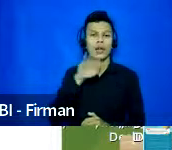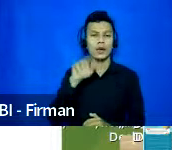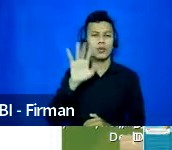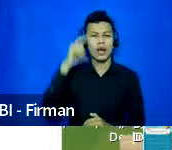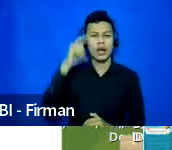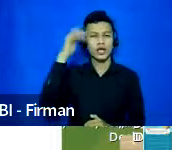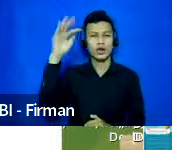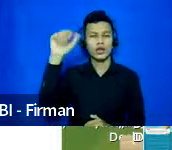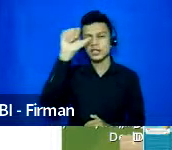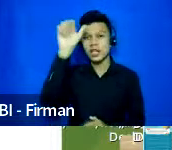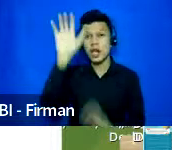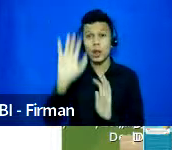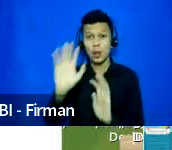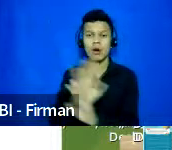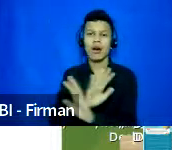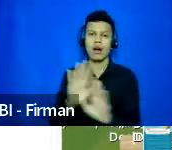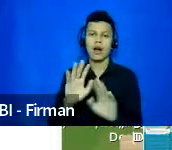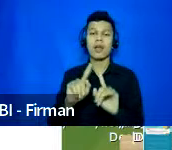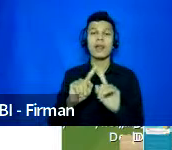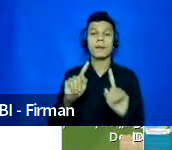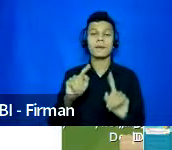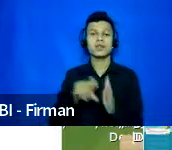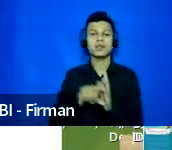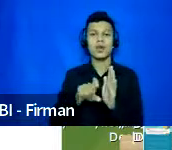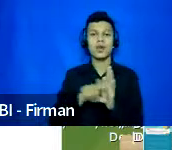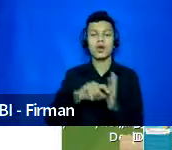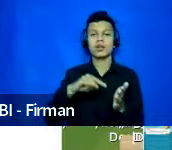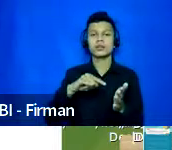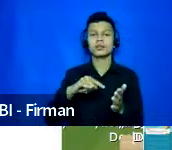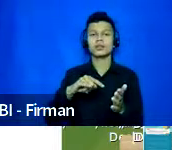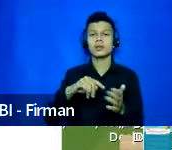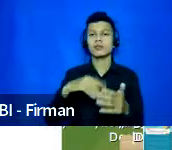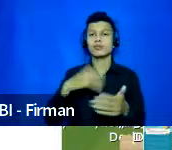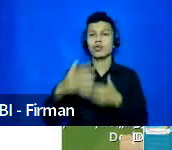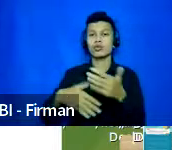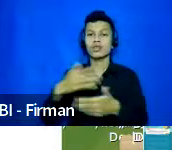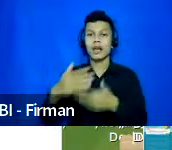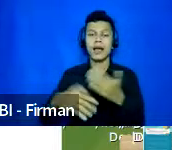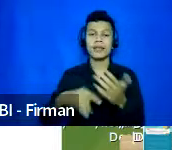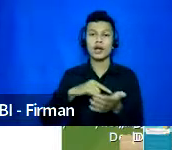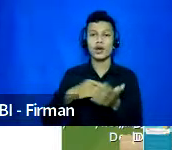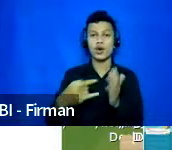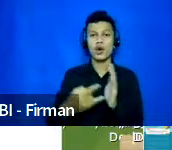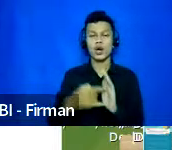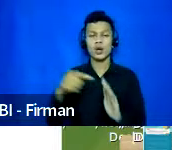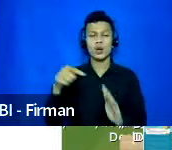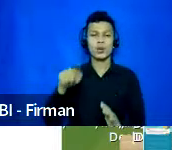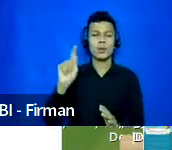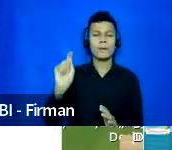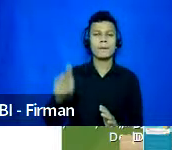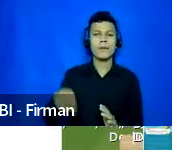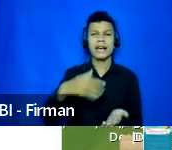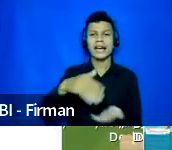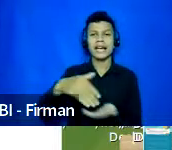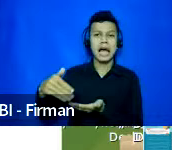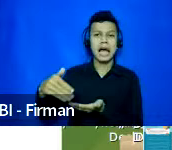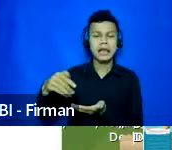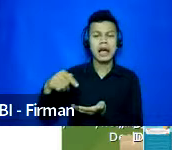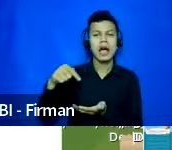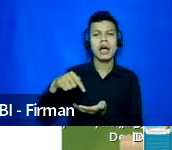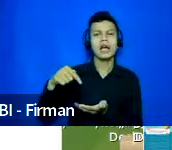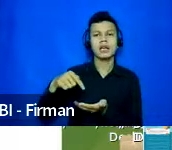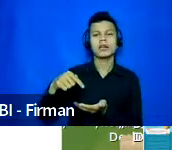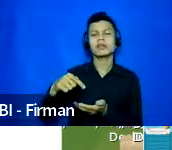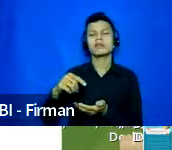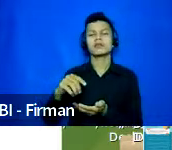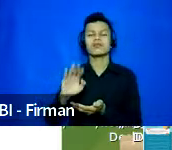edtech companies started collecting data of the children and started using it to bombard them with false programs, which were deceiving the